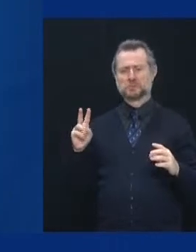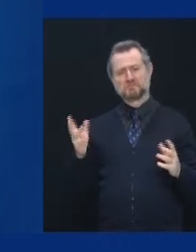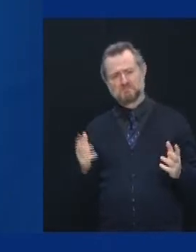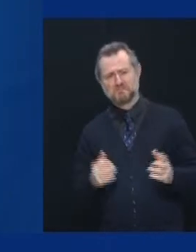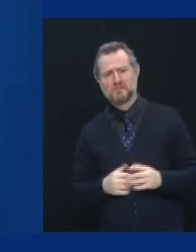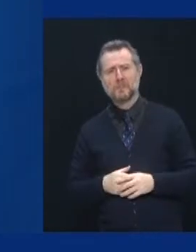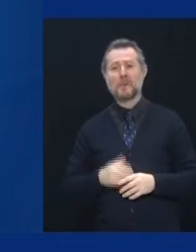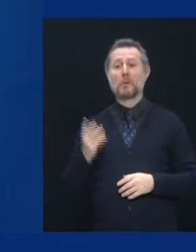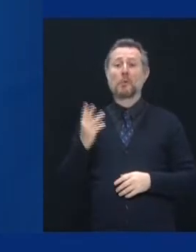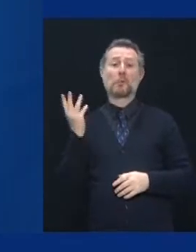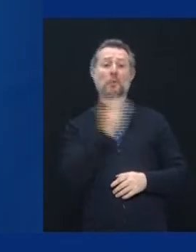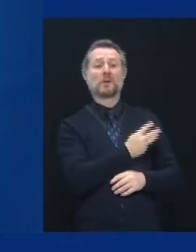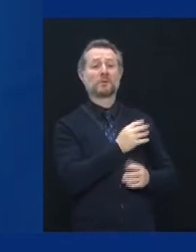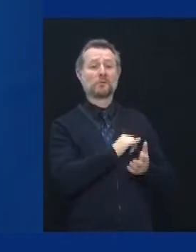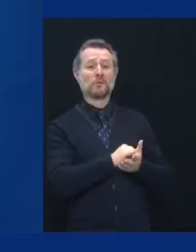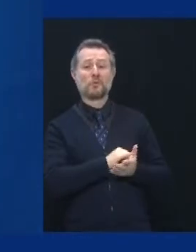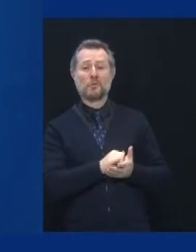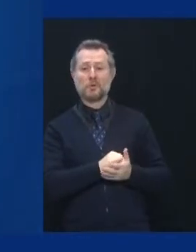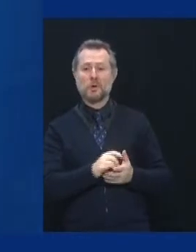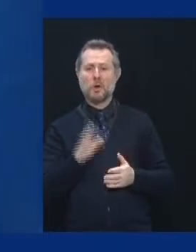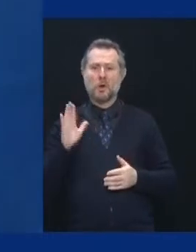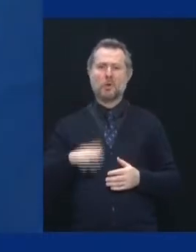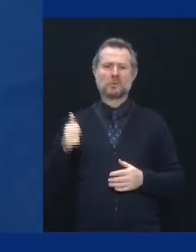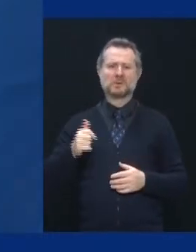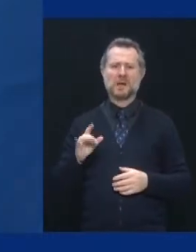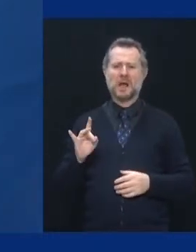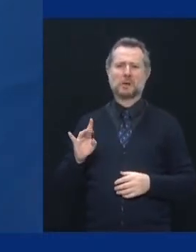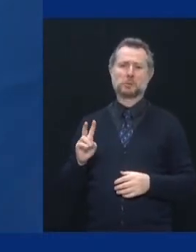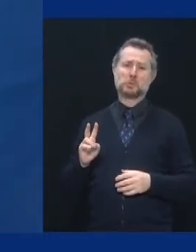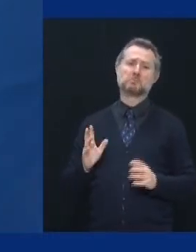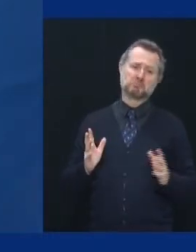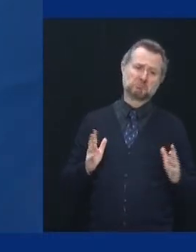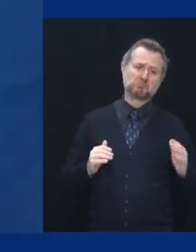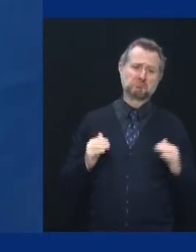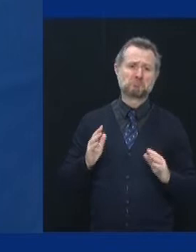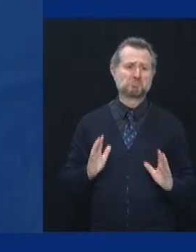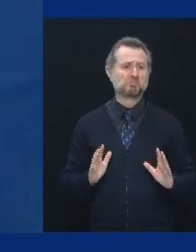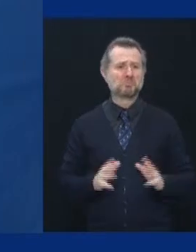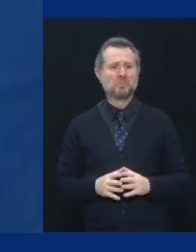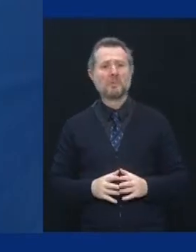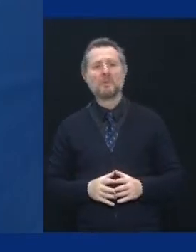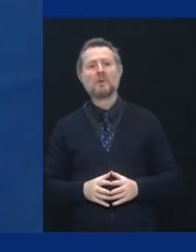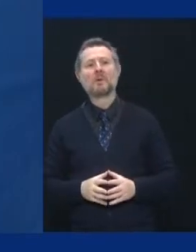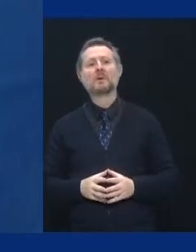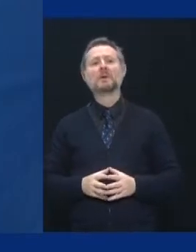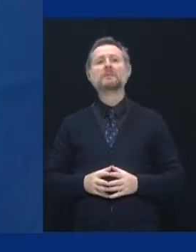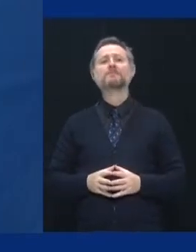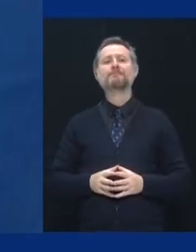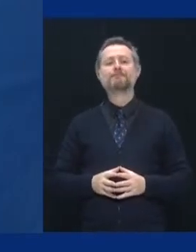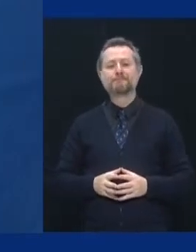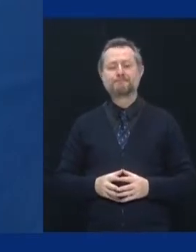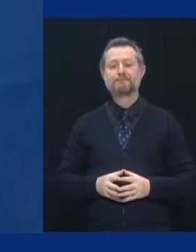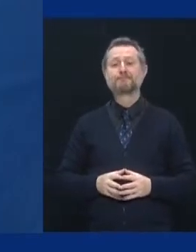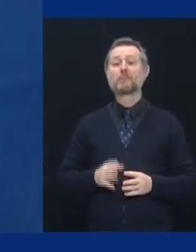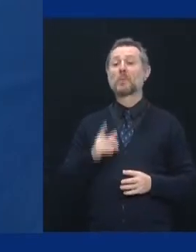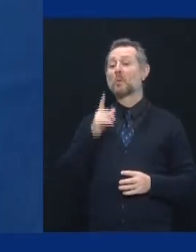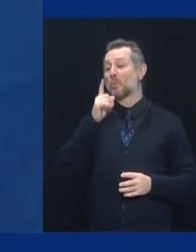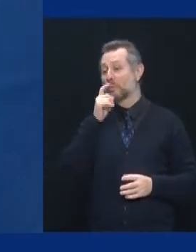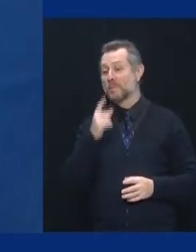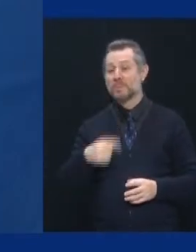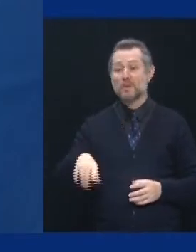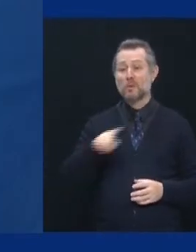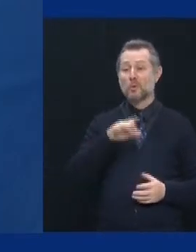Western New York, 82 is the low performing in Western New York. For the lower performing